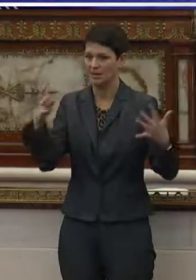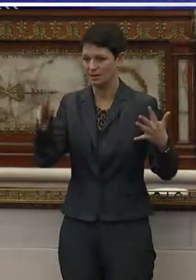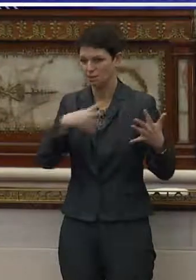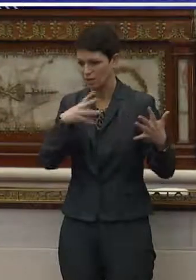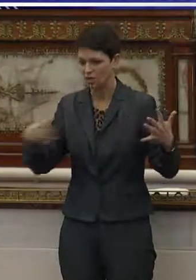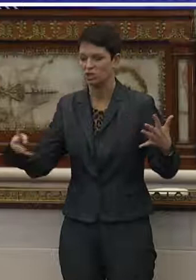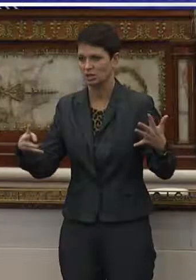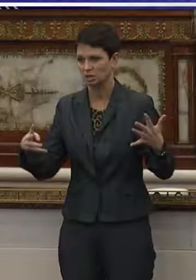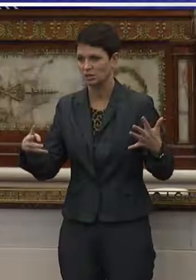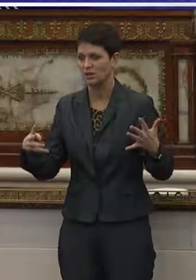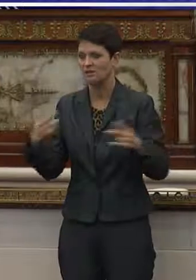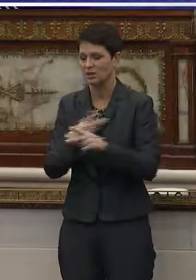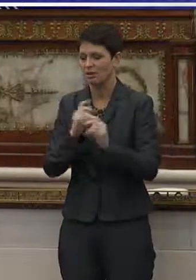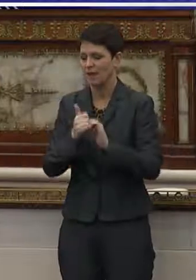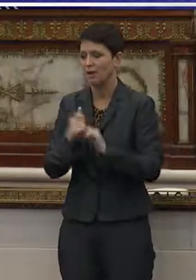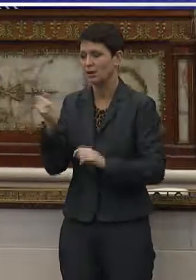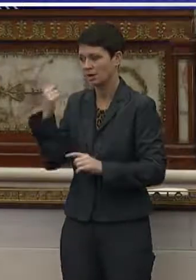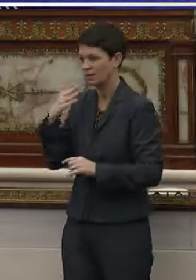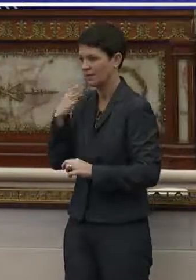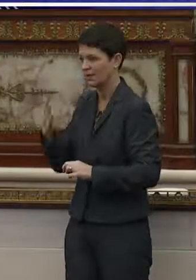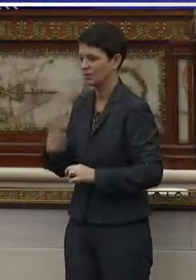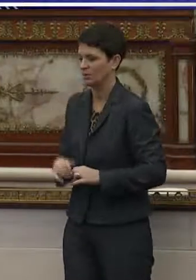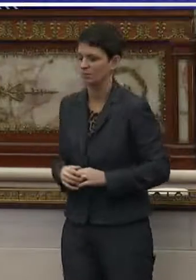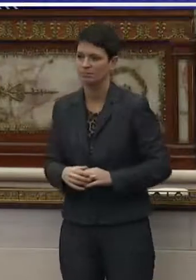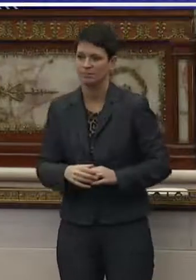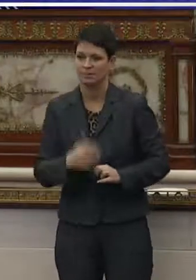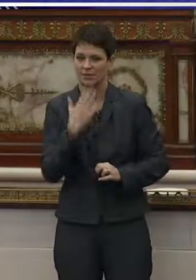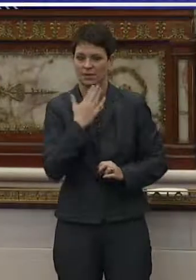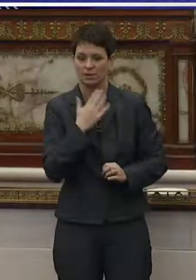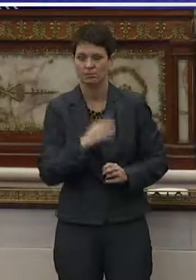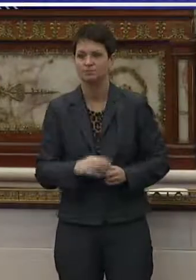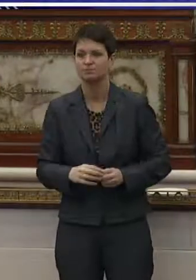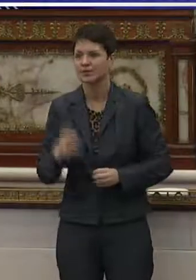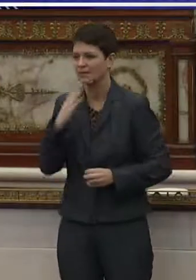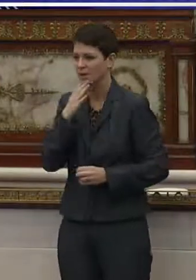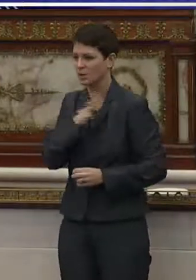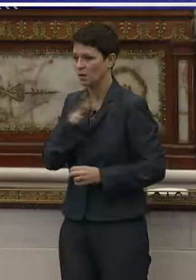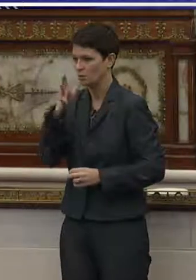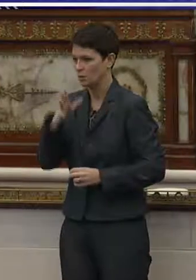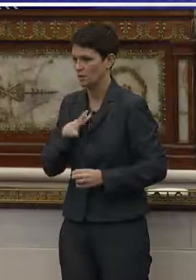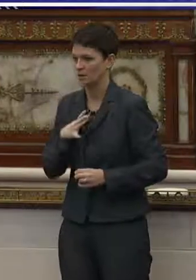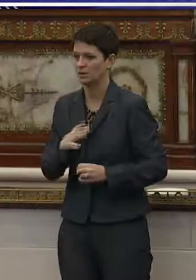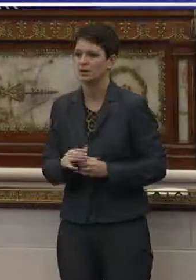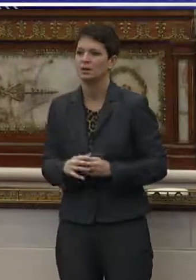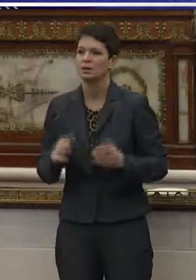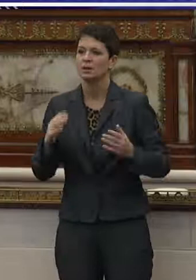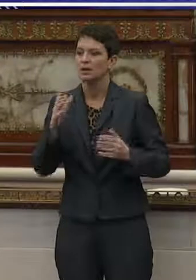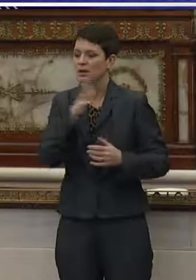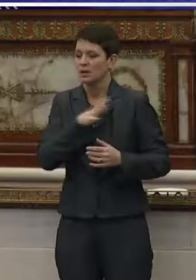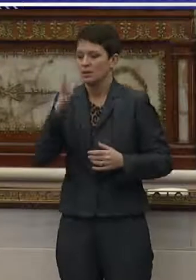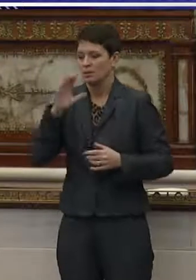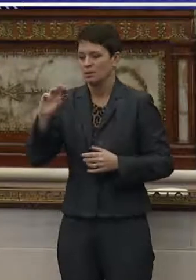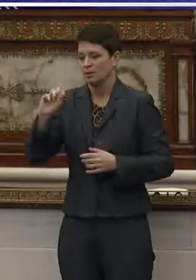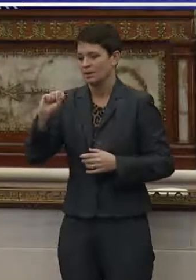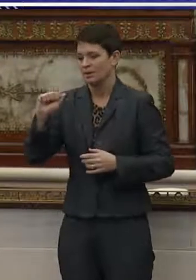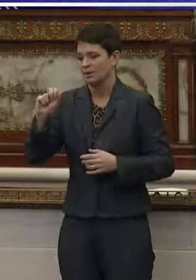do that. Understood. Thank you. Okay. Yeah, thank you. Thank you, Councilwoman. Councilwoman Sanchez?